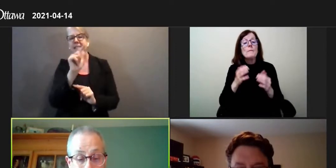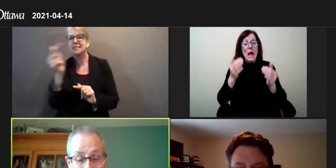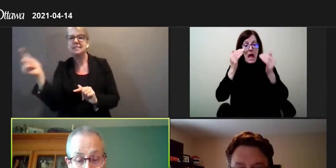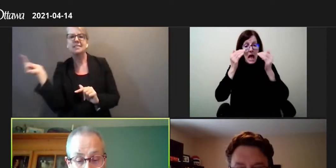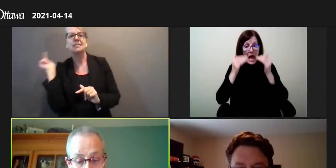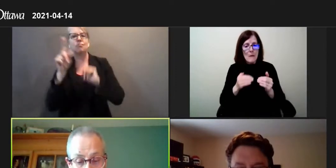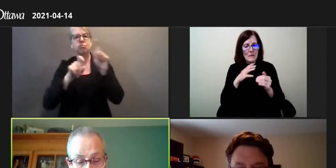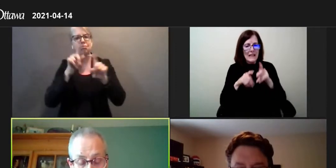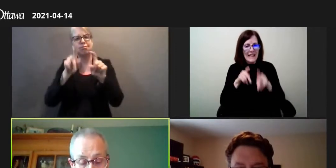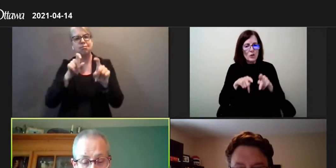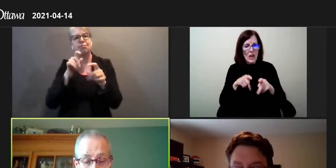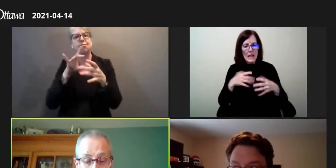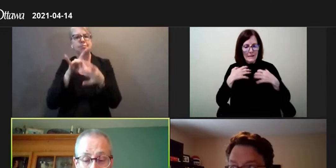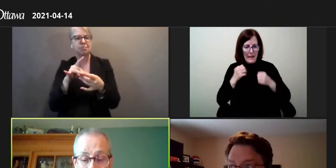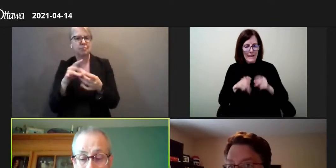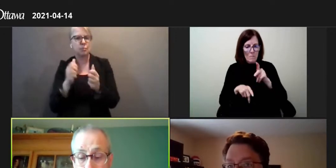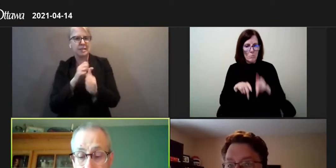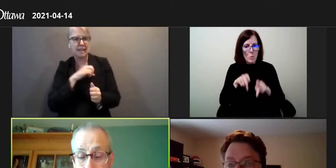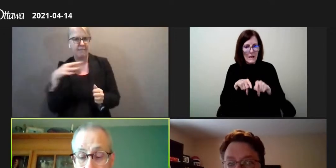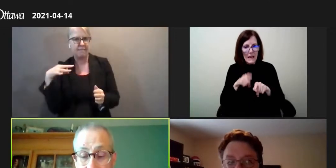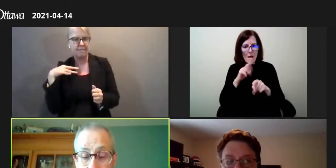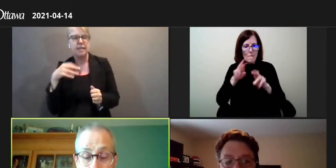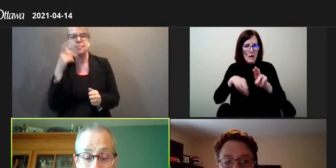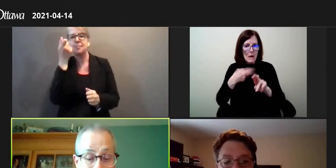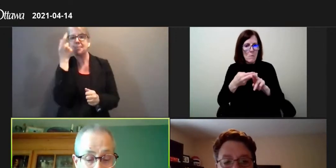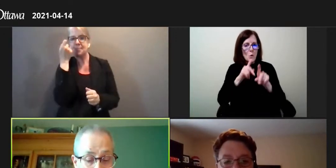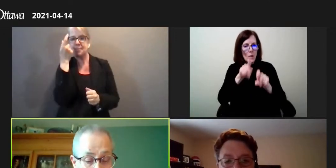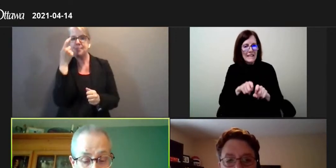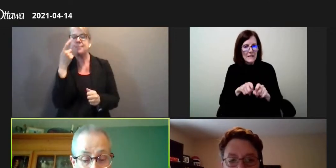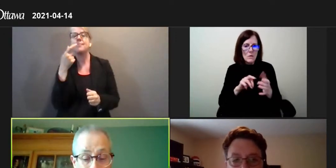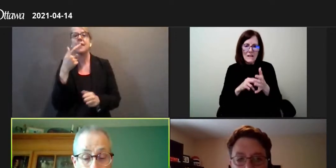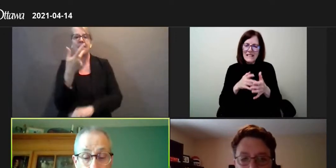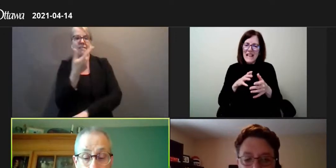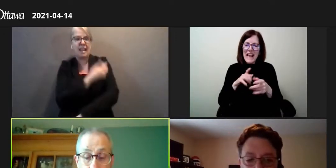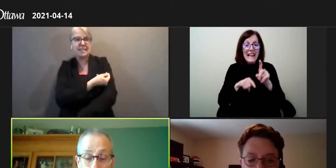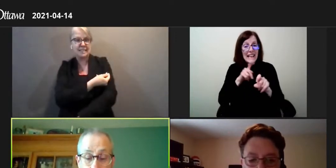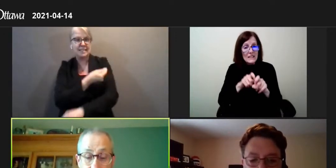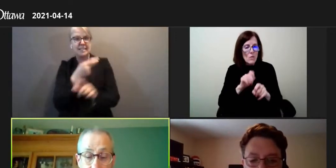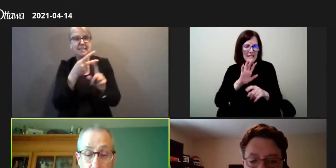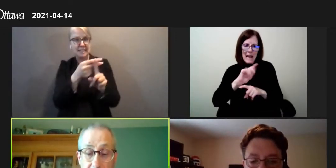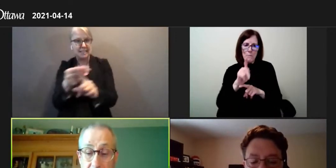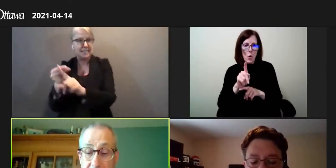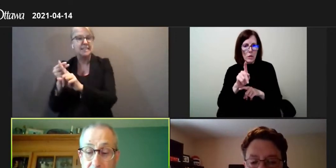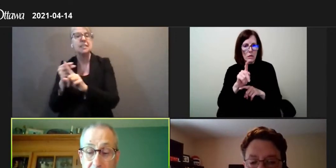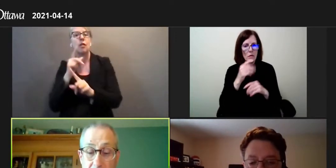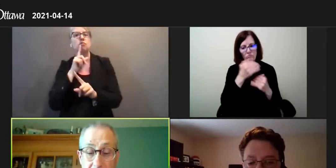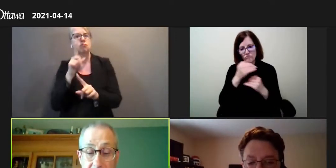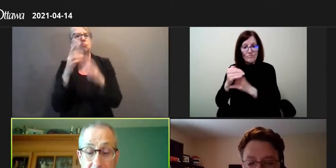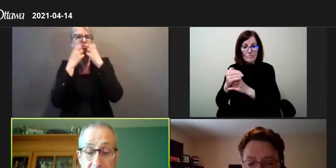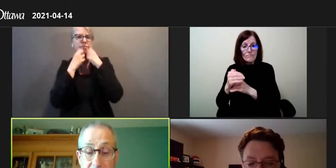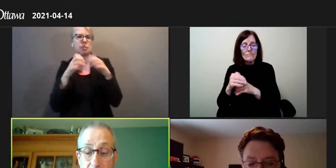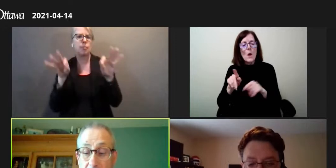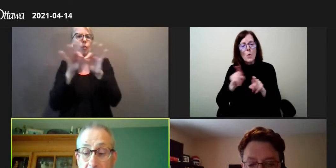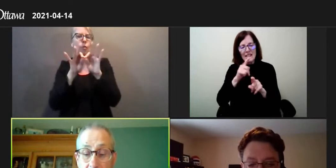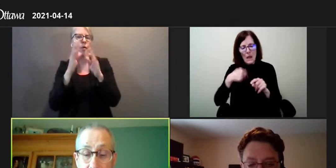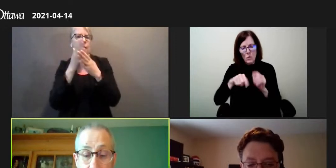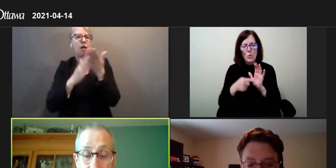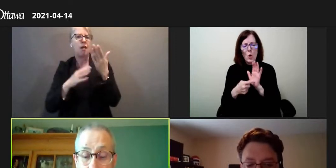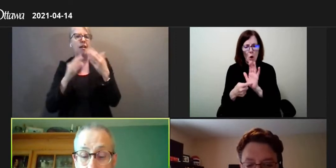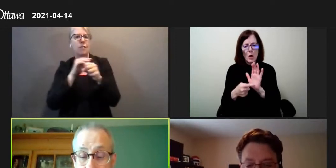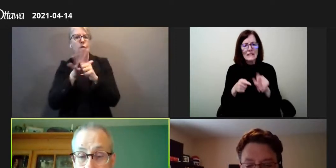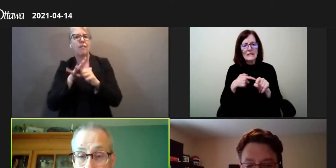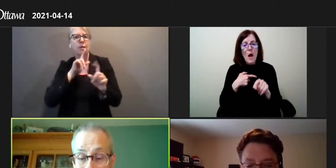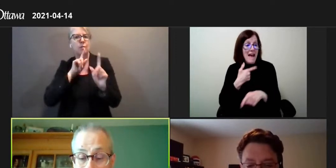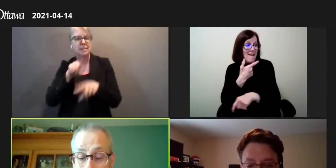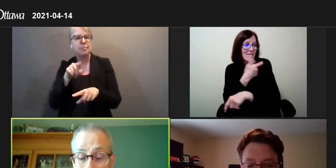staff. While we recognize that vaccines are a vital part of the COVID-19 response and that there may